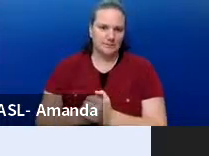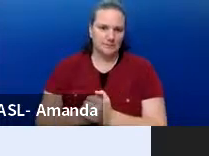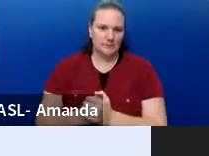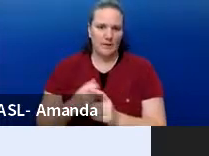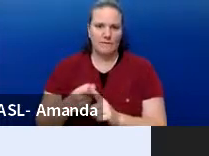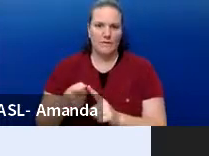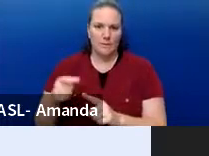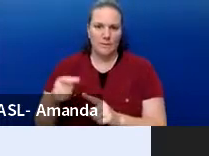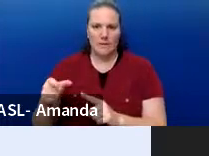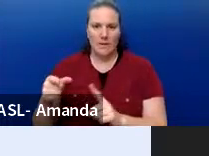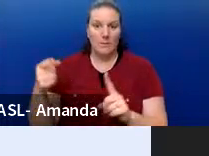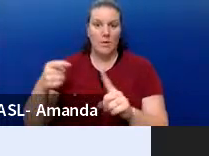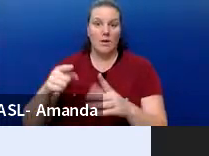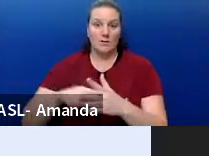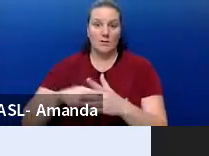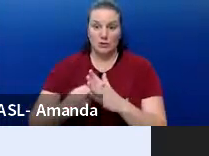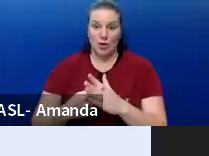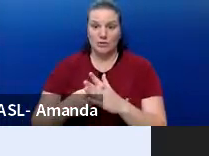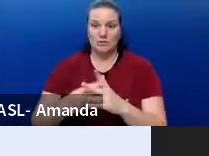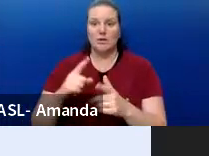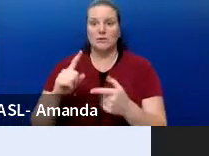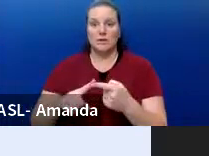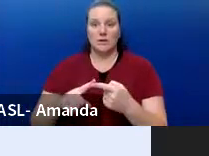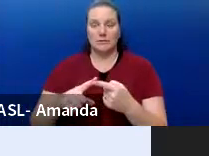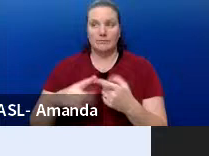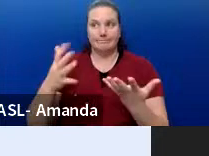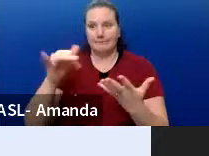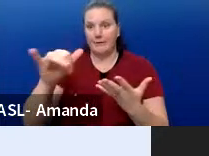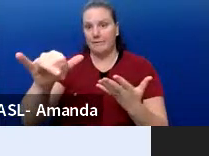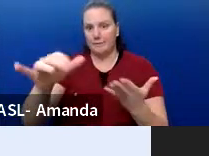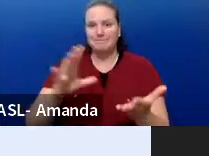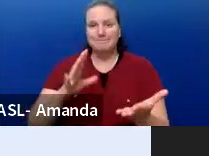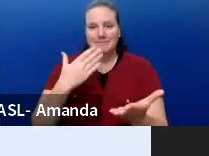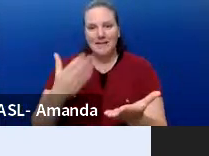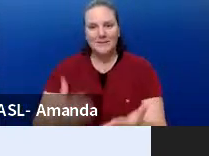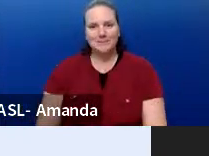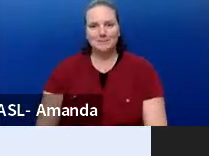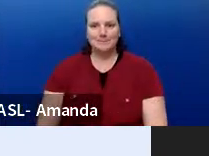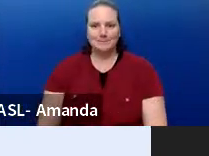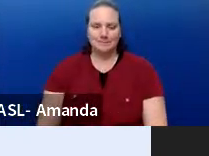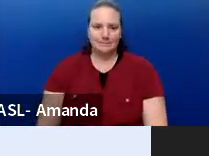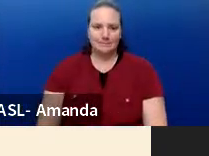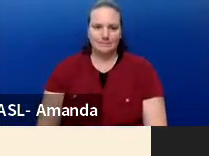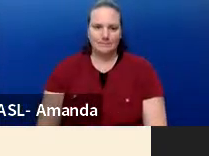it starts until forever. Thank you.